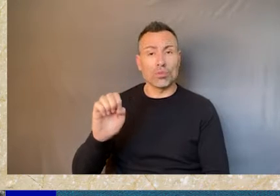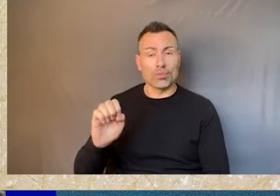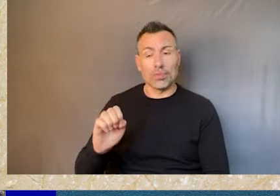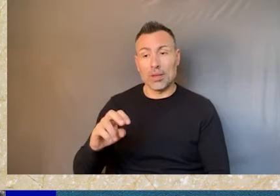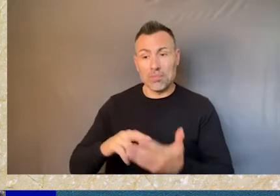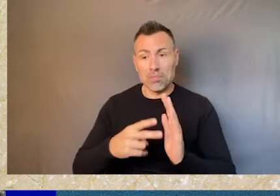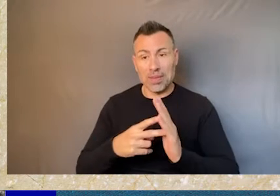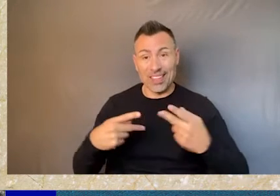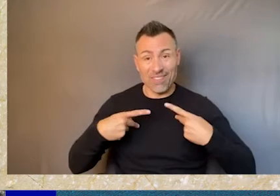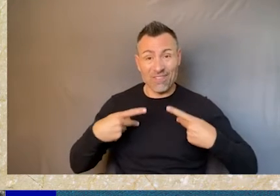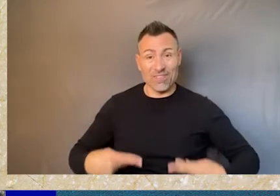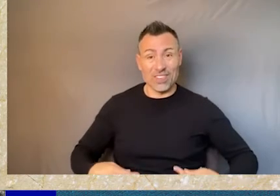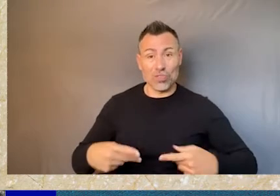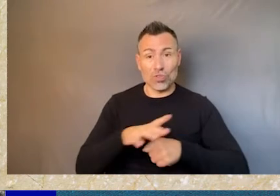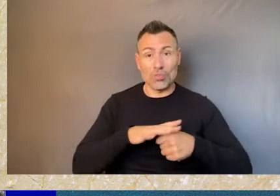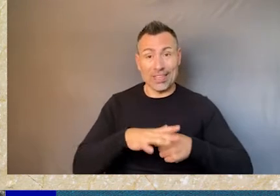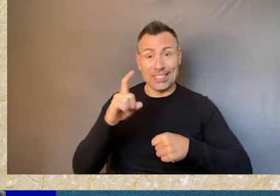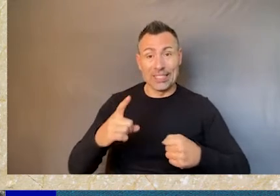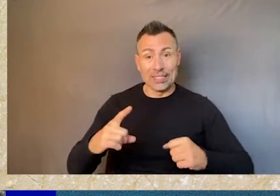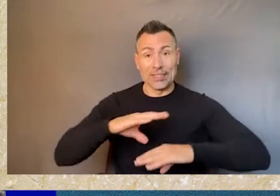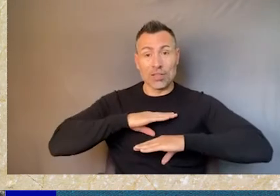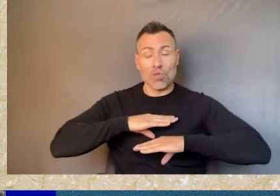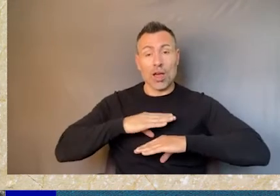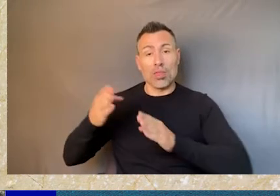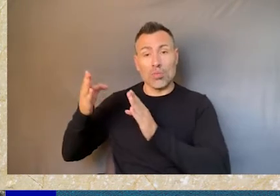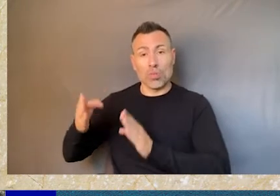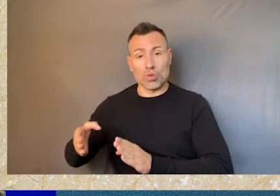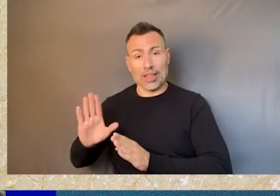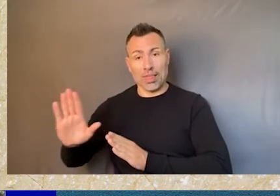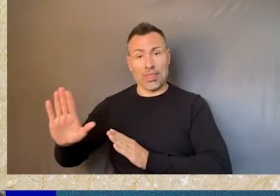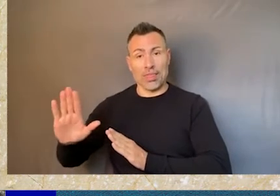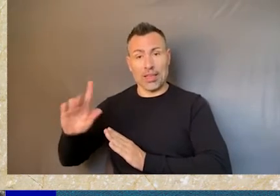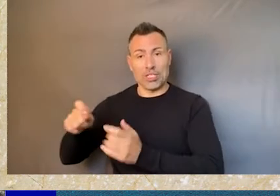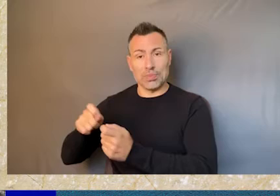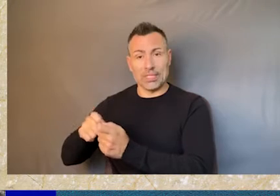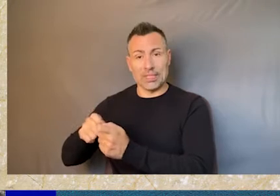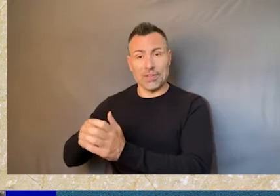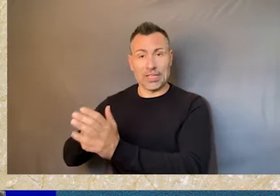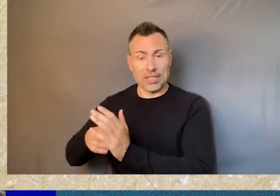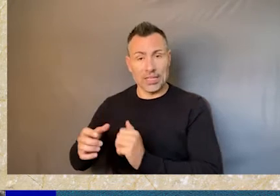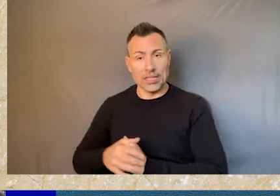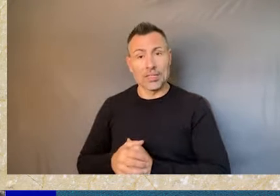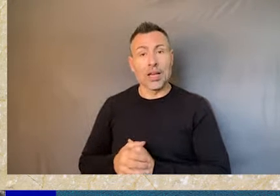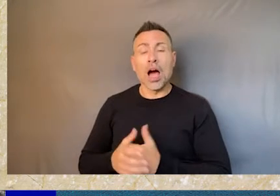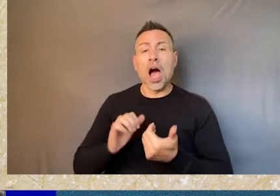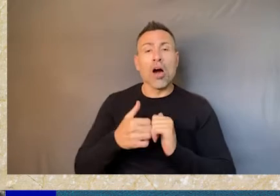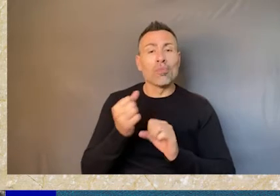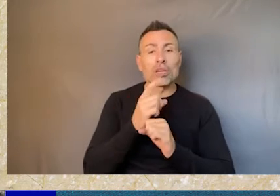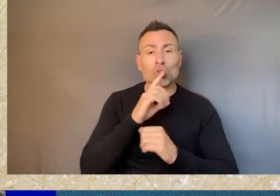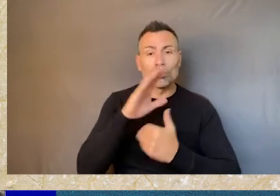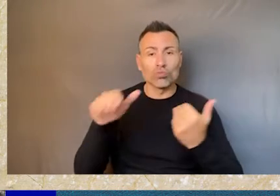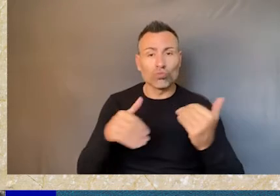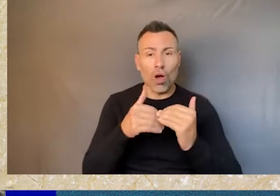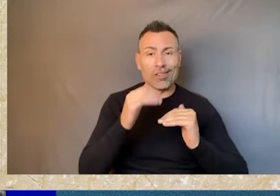needs to meet the needs of the particular individual. This can be done by ensuring that all construction